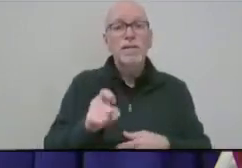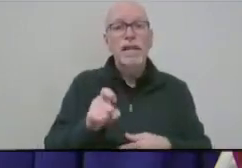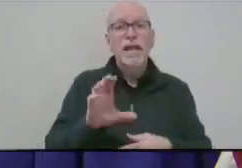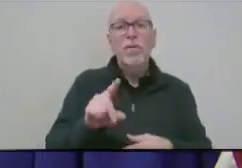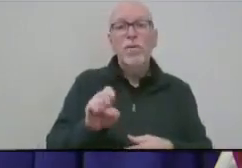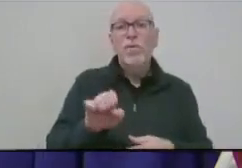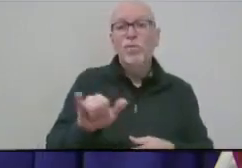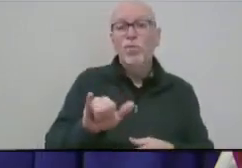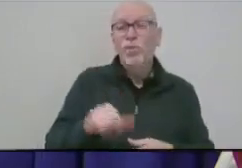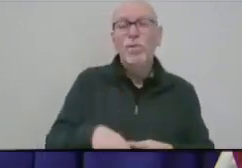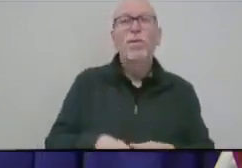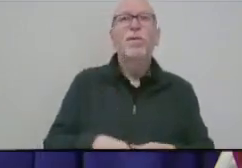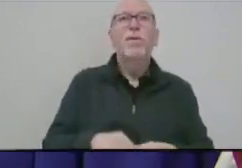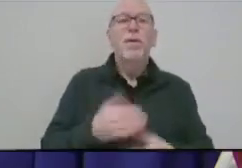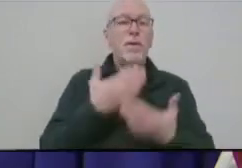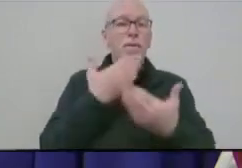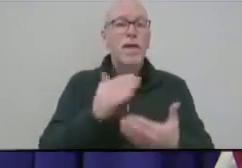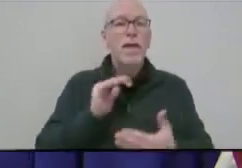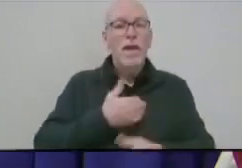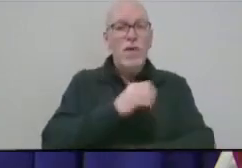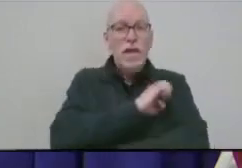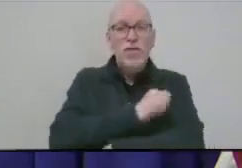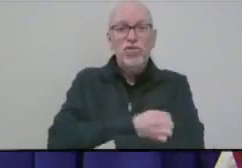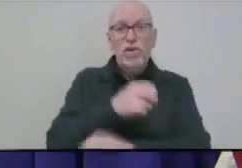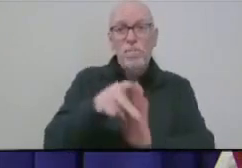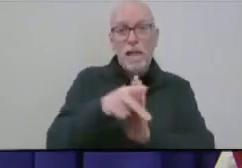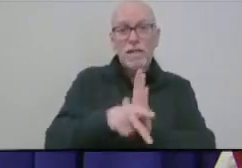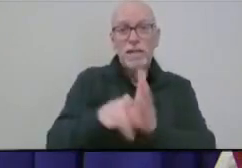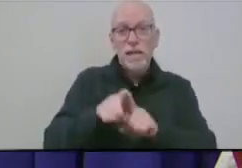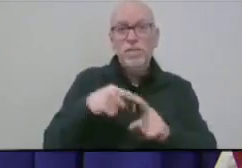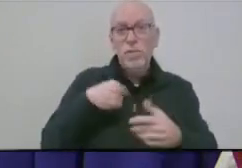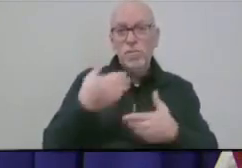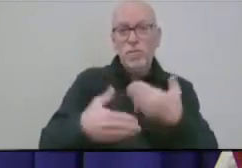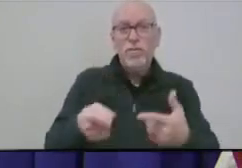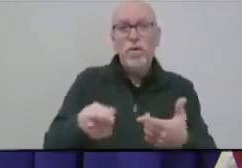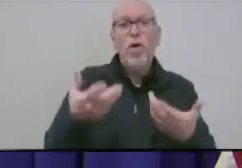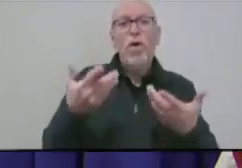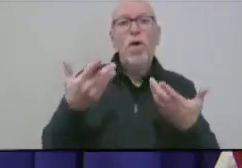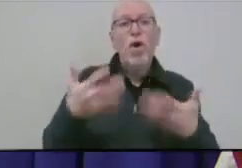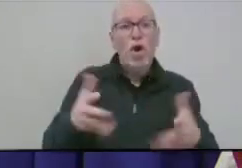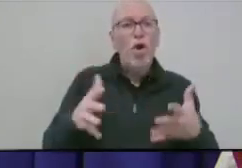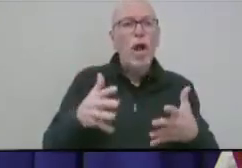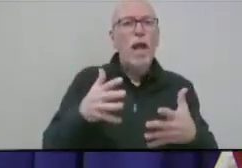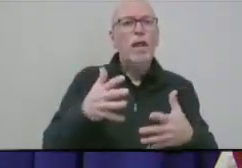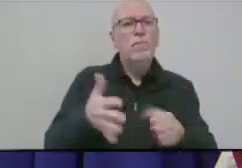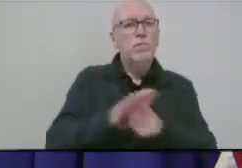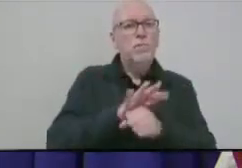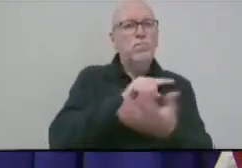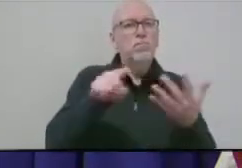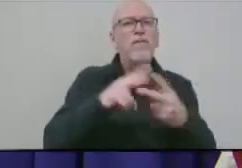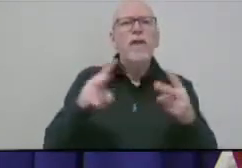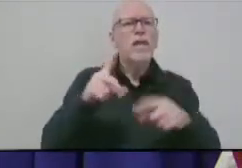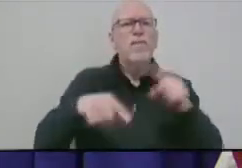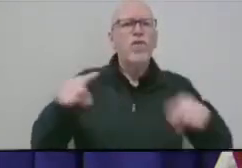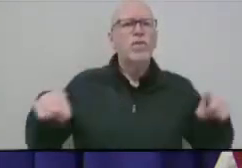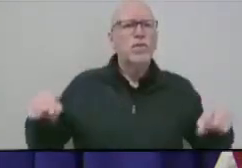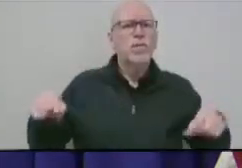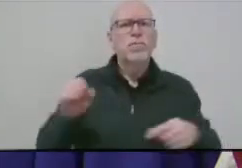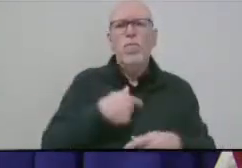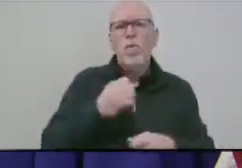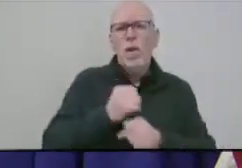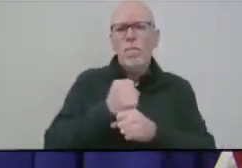way, thankfully, our energy policy, as we move forward, has been all the above. It has been diversified. And so we want to make